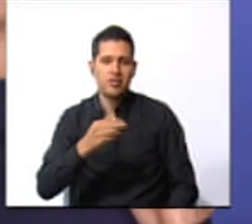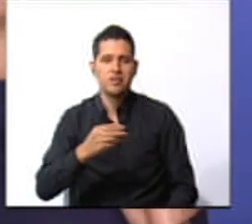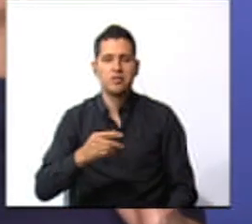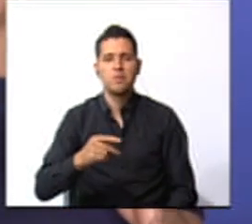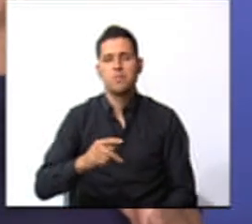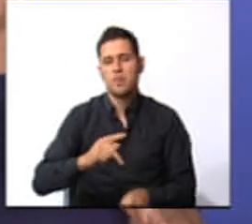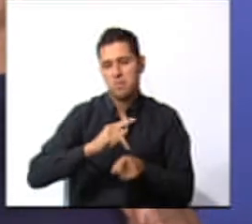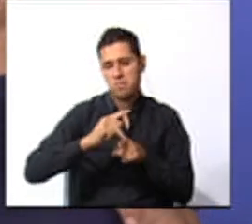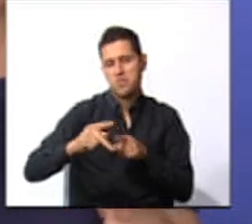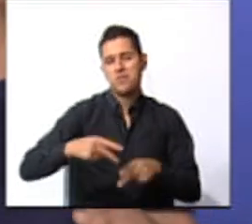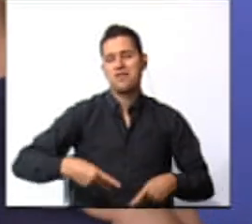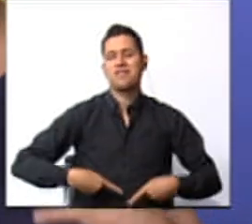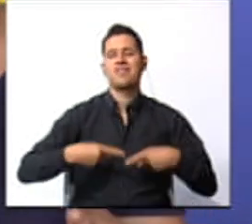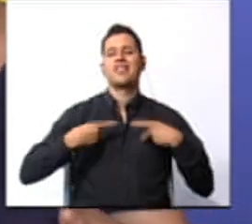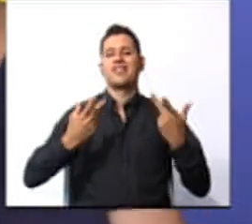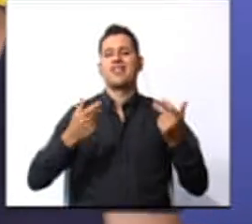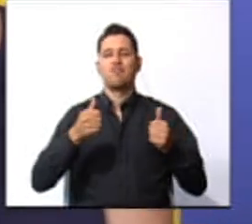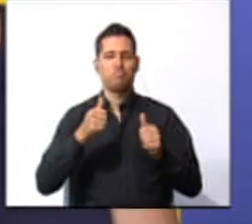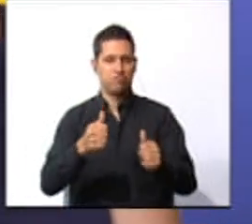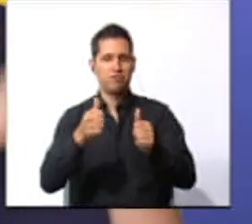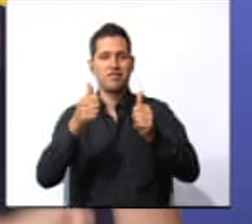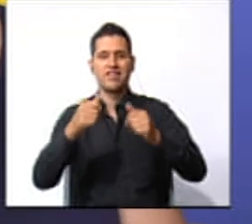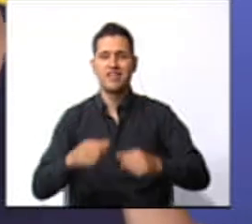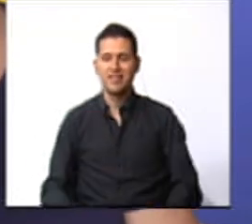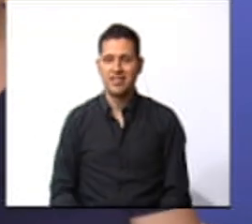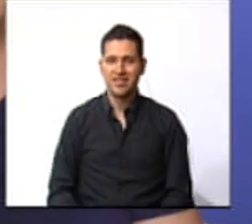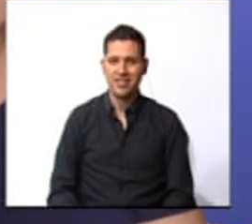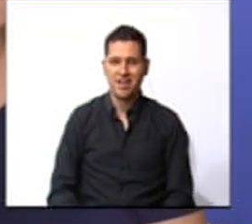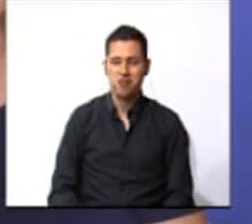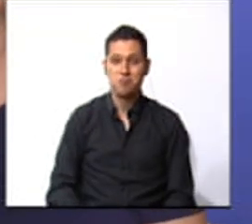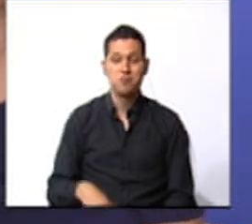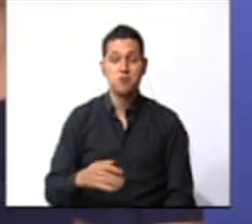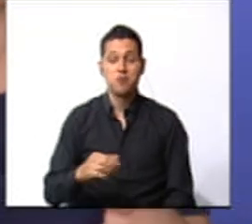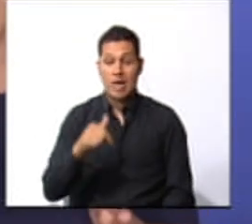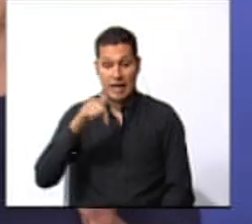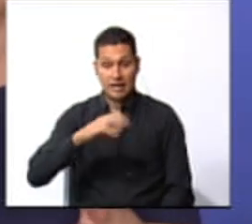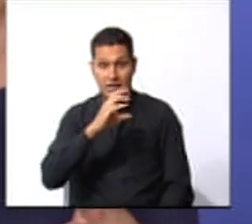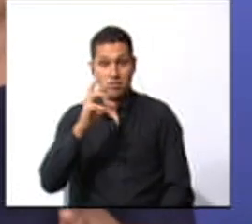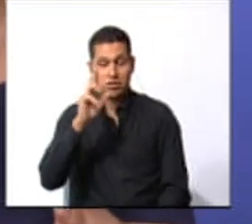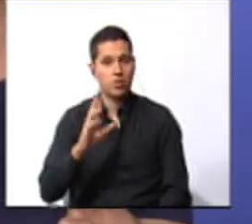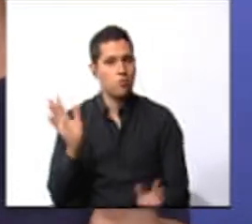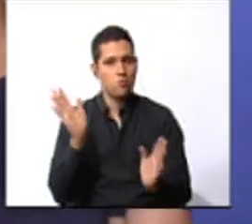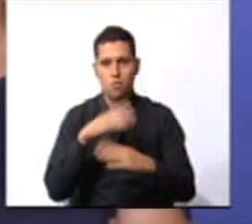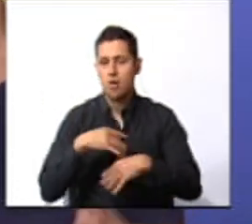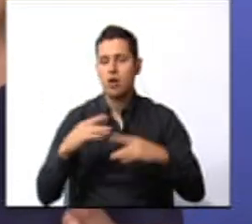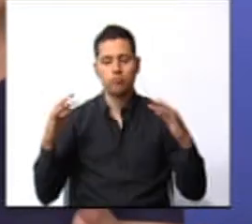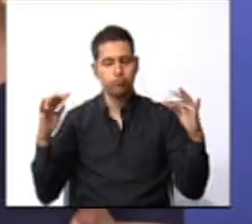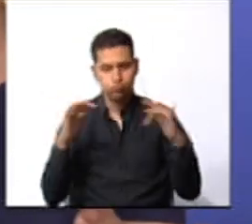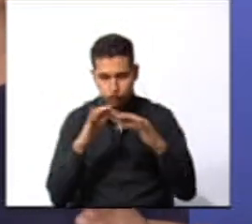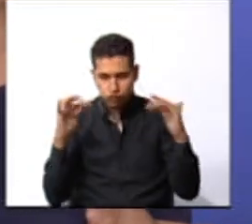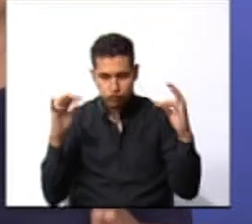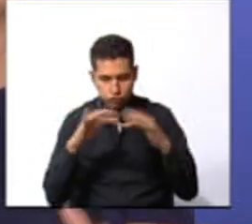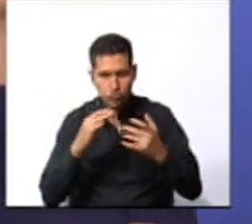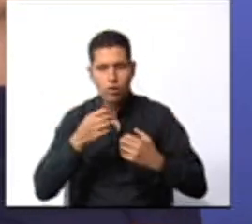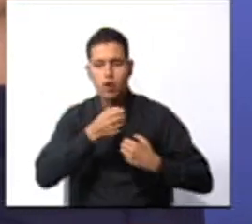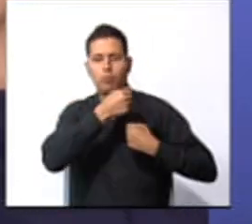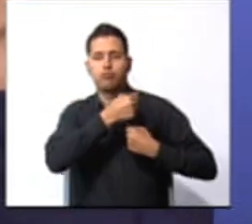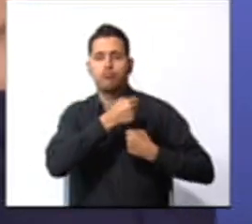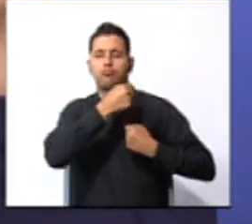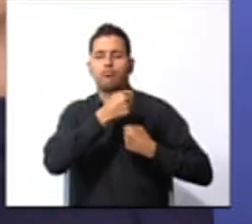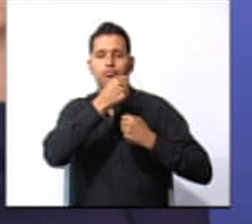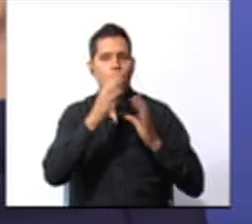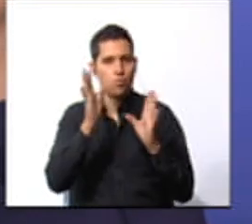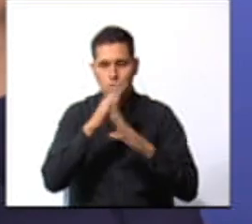making new friends, and we are also a country that does not have an army, so we are taught about the importance of peace